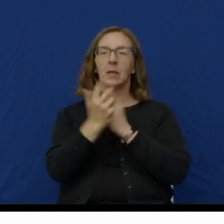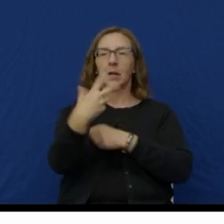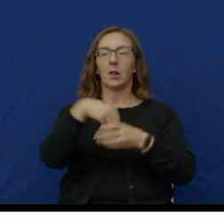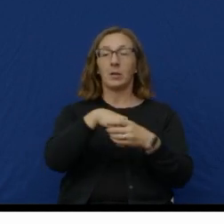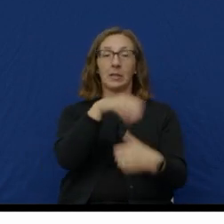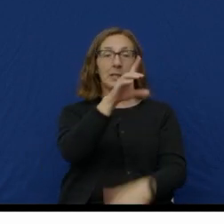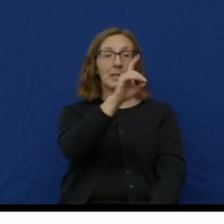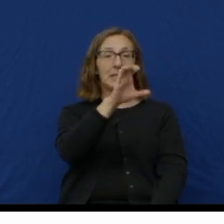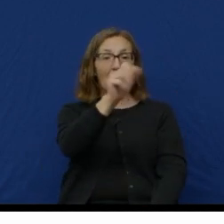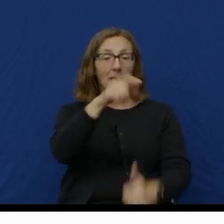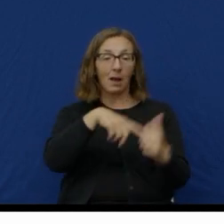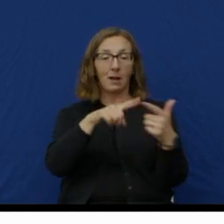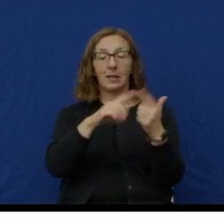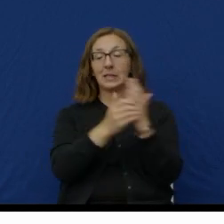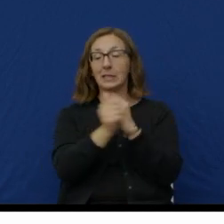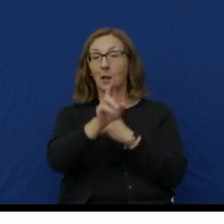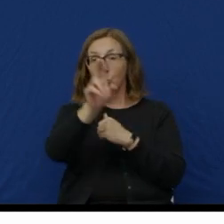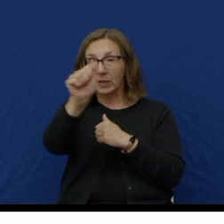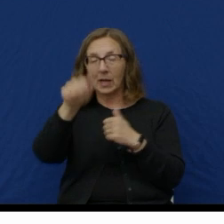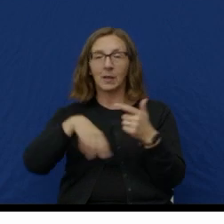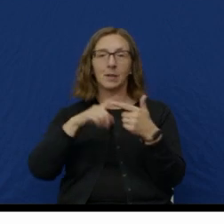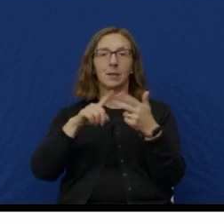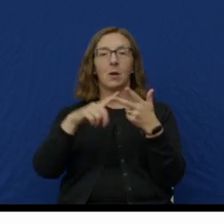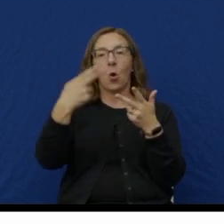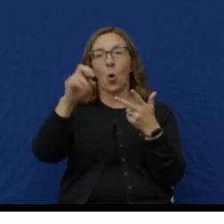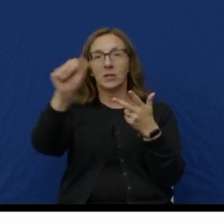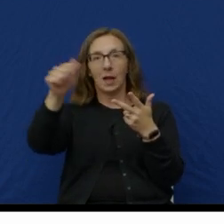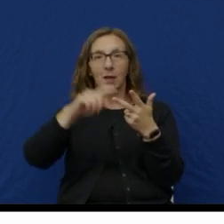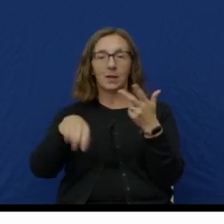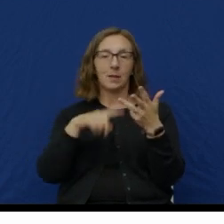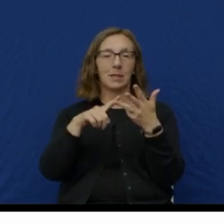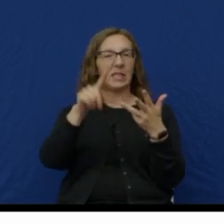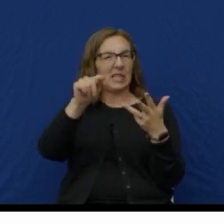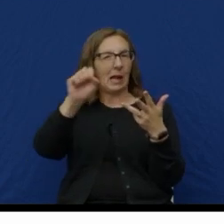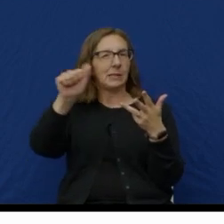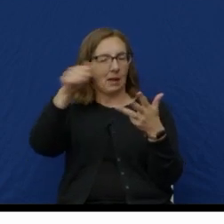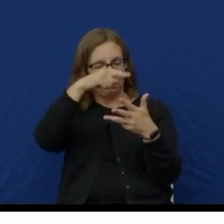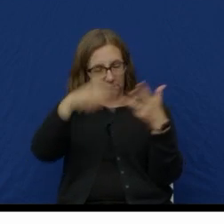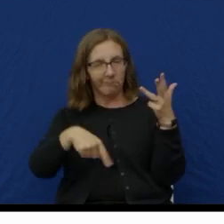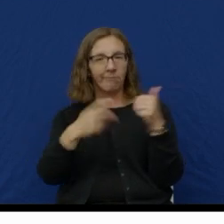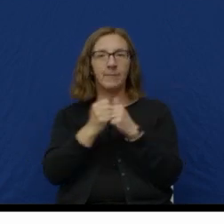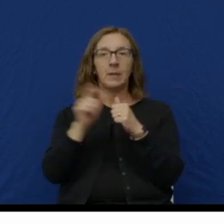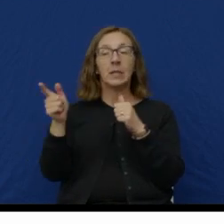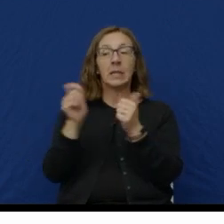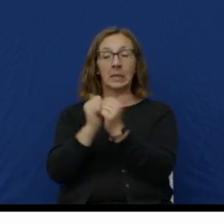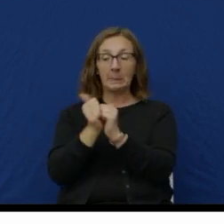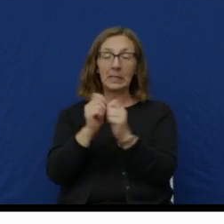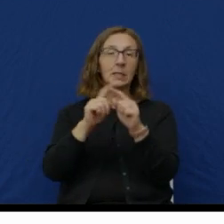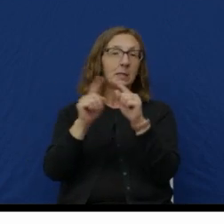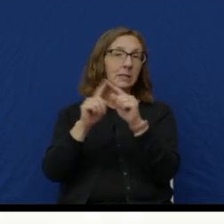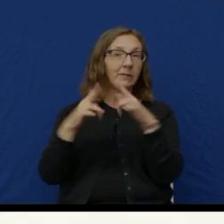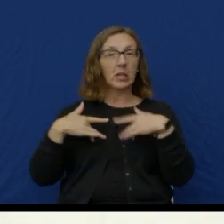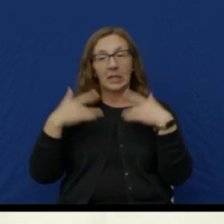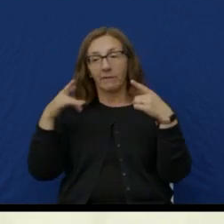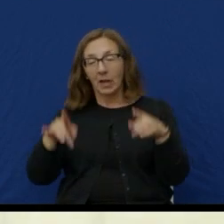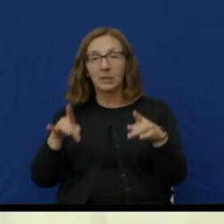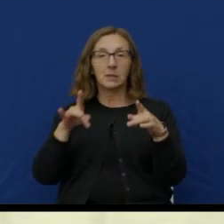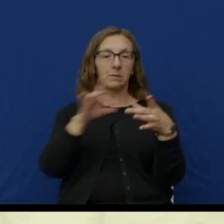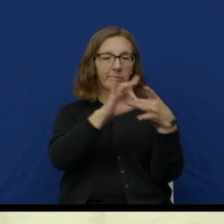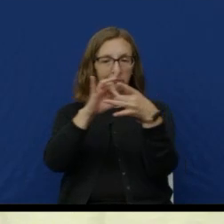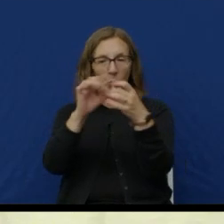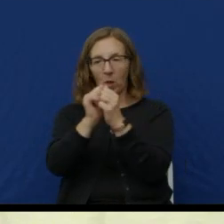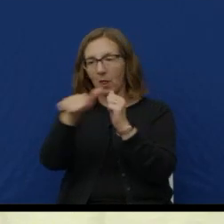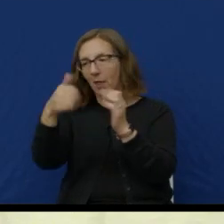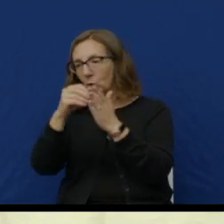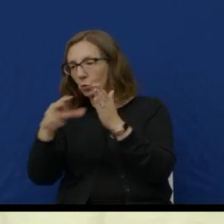DECA, Skills USA, HOSA, and TSA. They competed in technical events, networked with students and